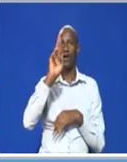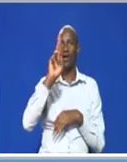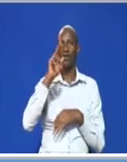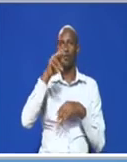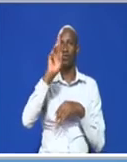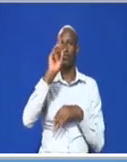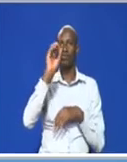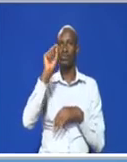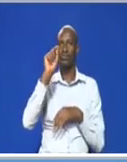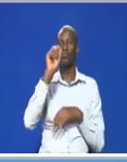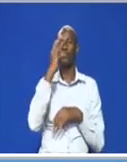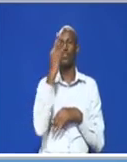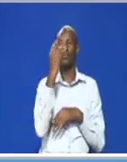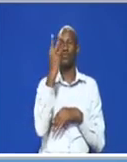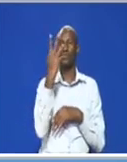324.